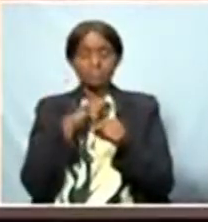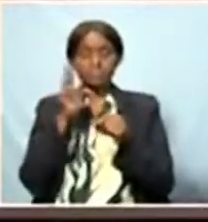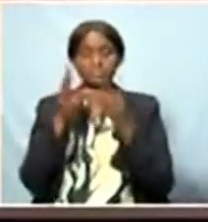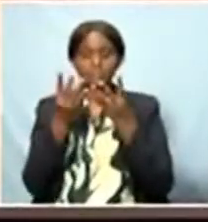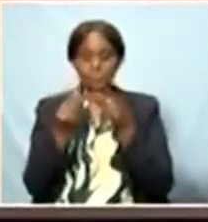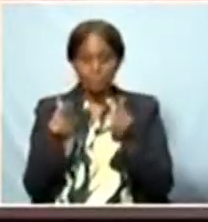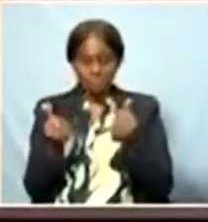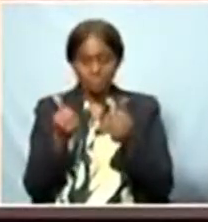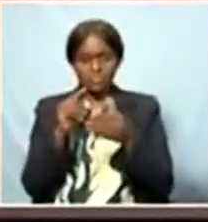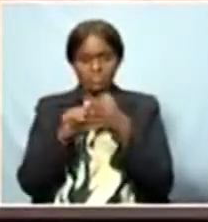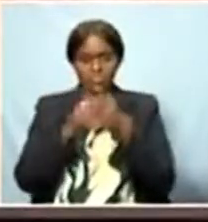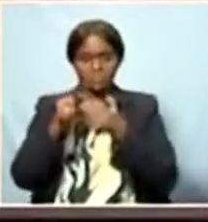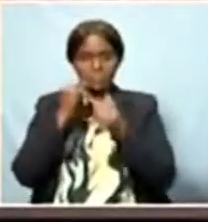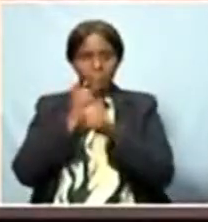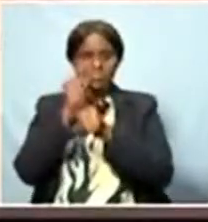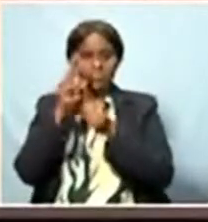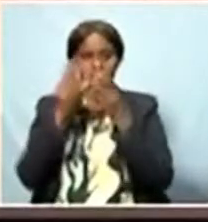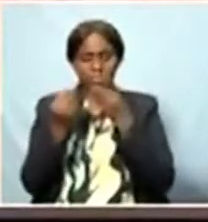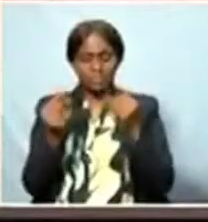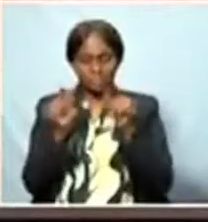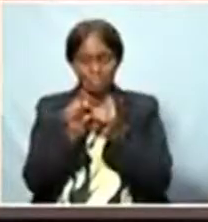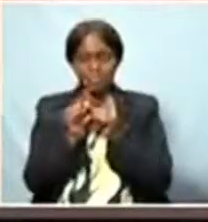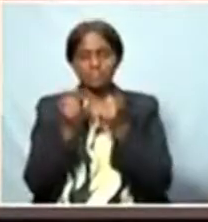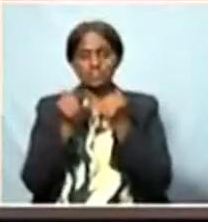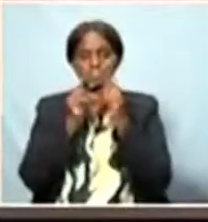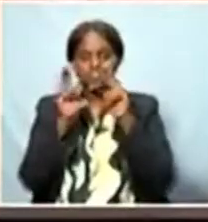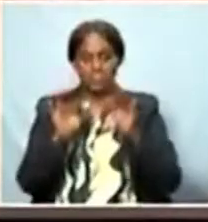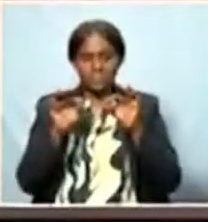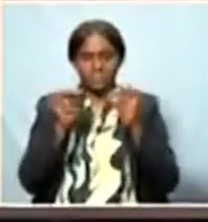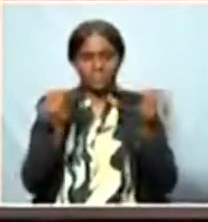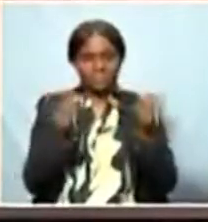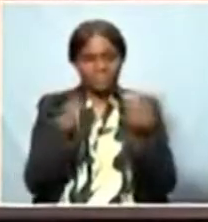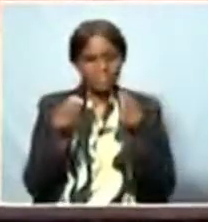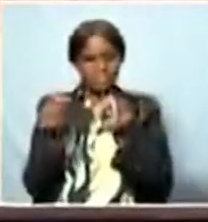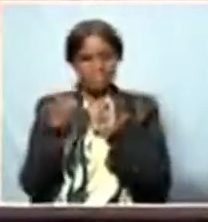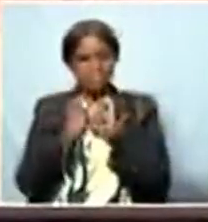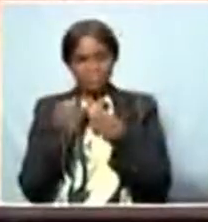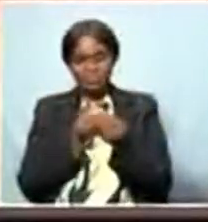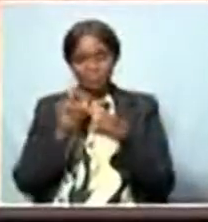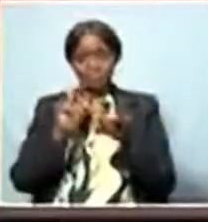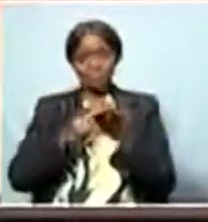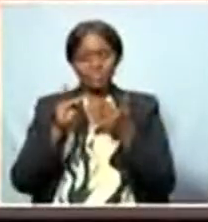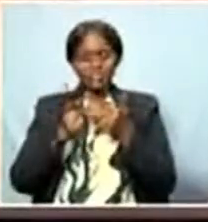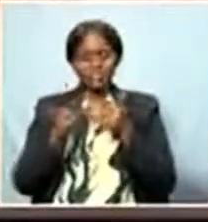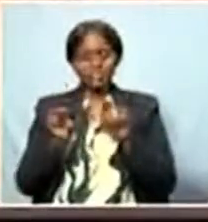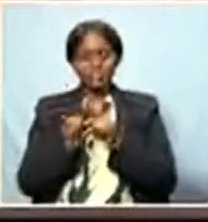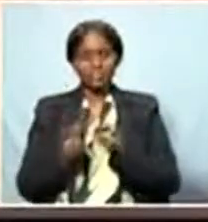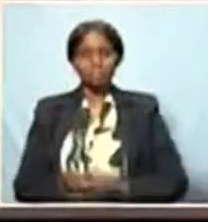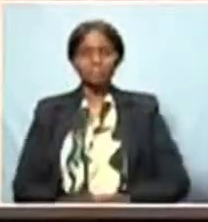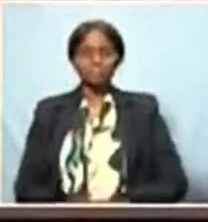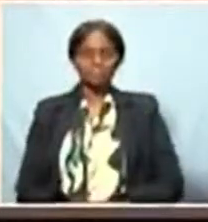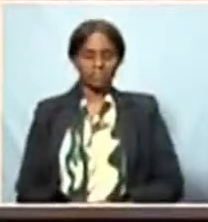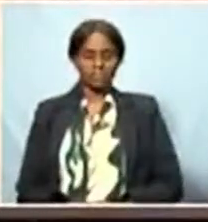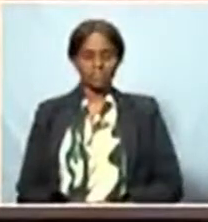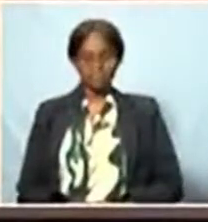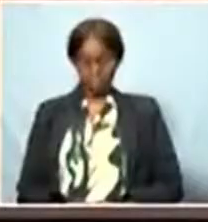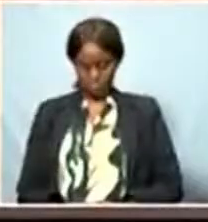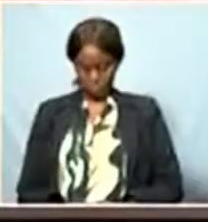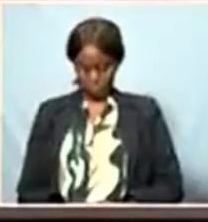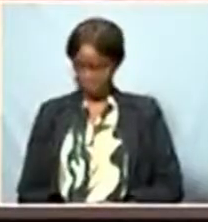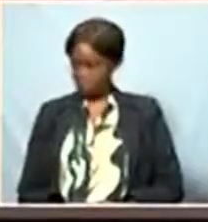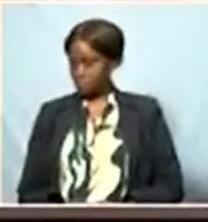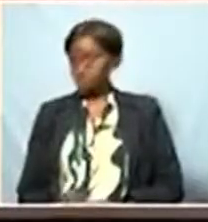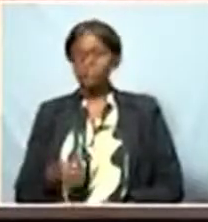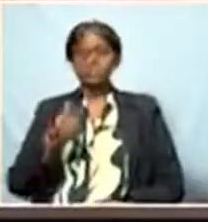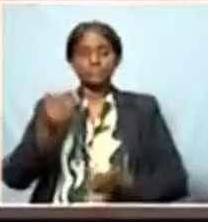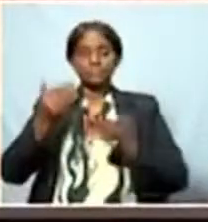May next year, and it's impeding our programming. Just riding on your own phrase, time-sensitive reports. Thank you so much for